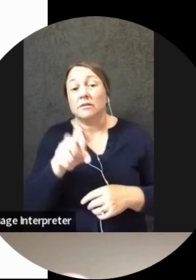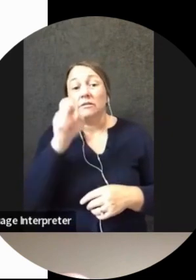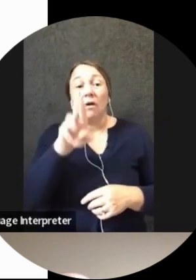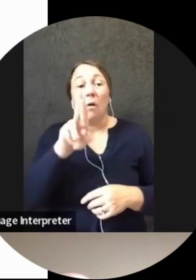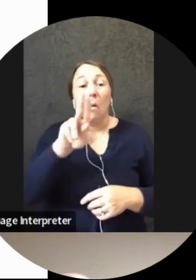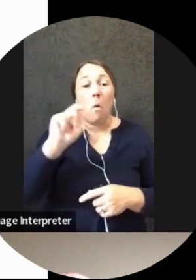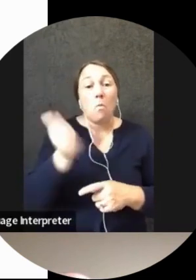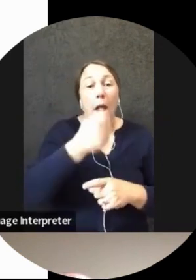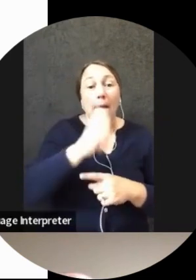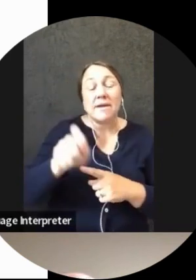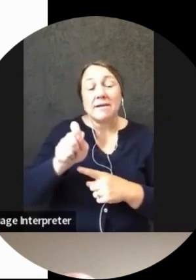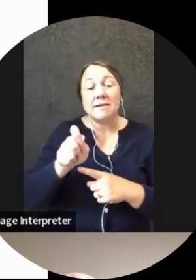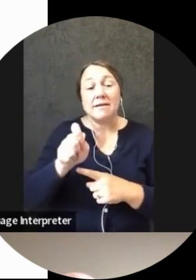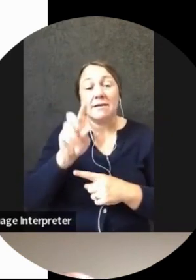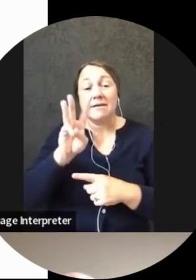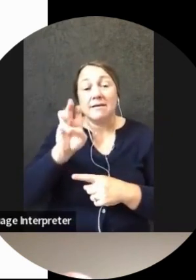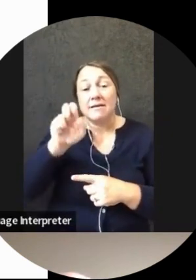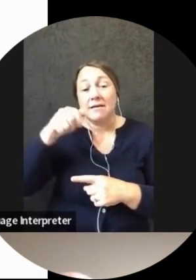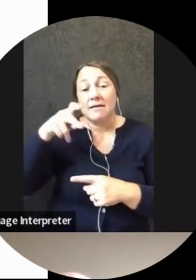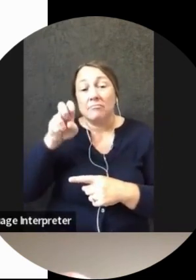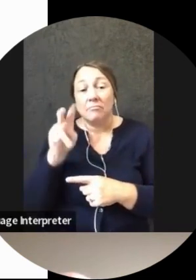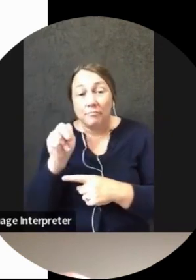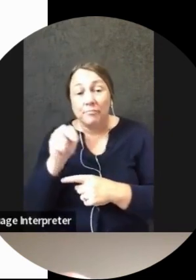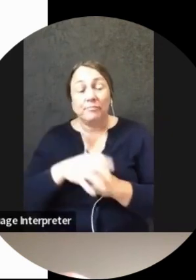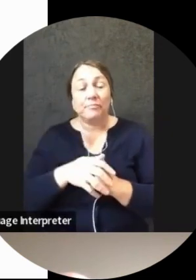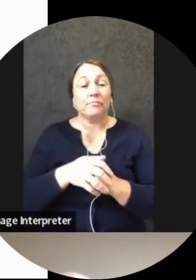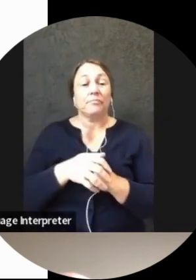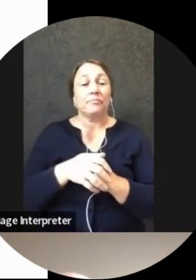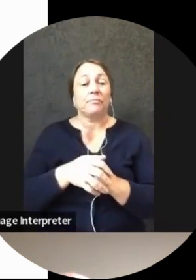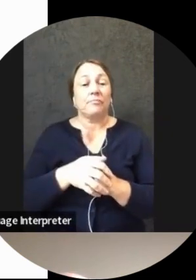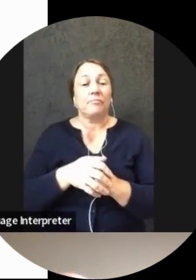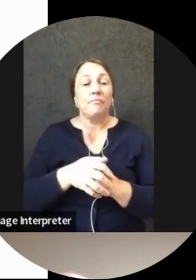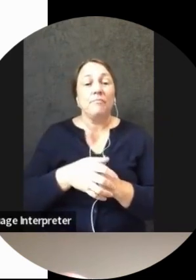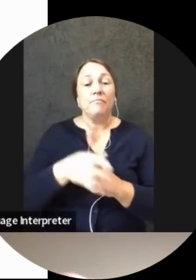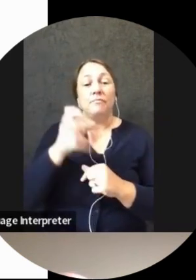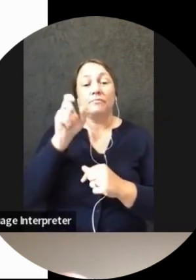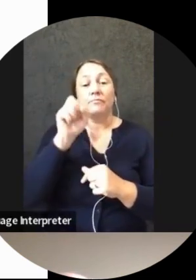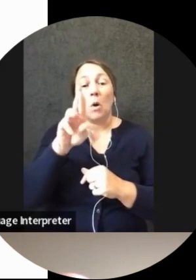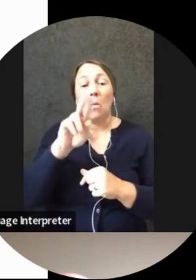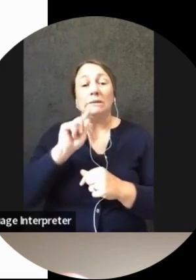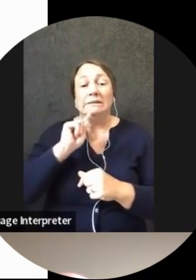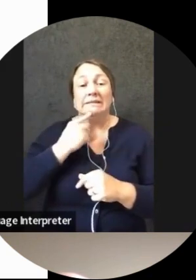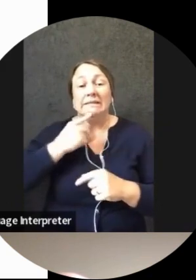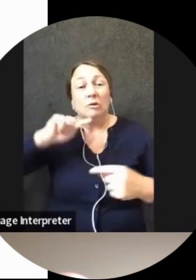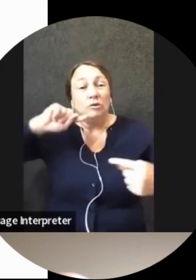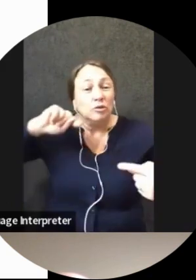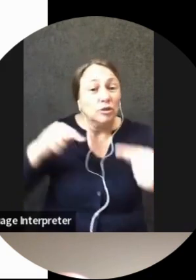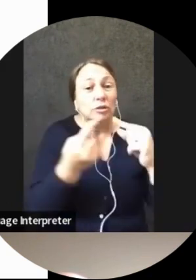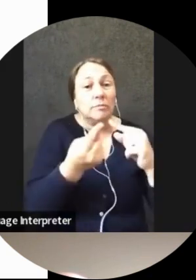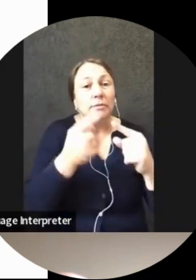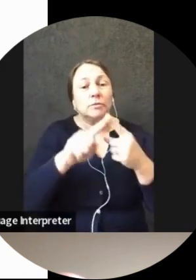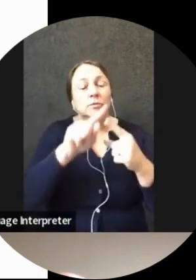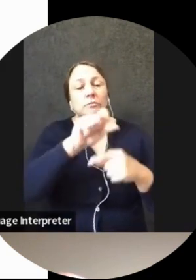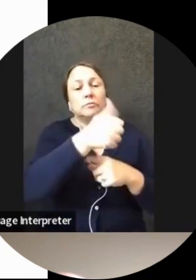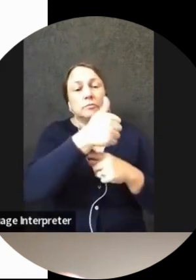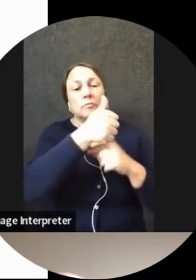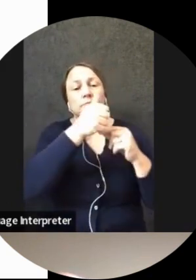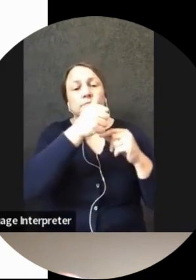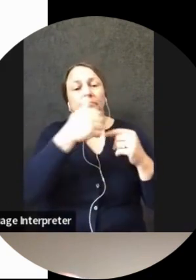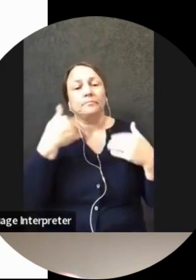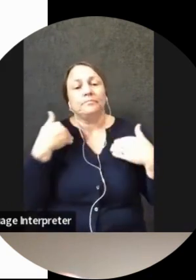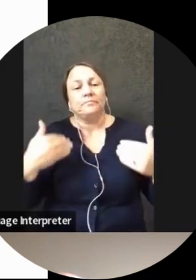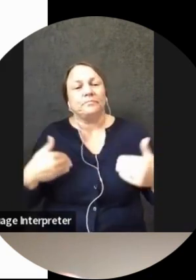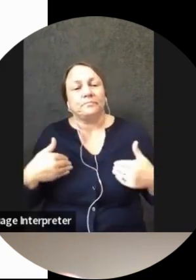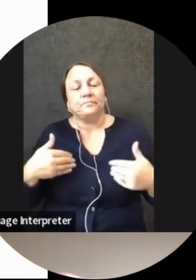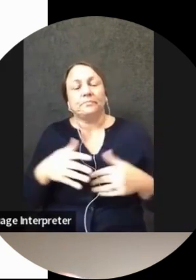in which case the student, regardless of whether it's a manifestation, can be sent to an alternative placement for